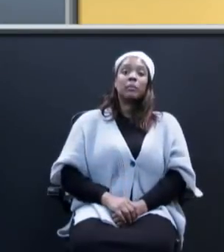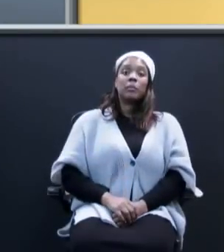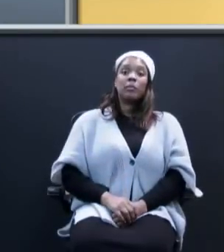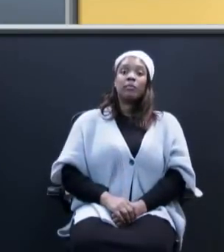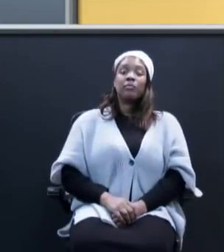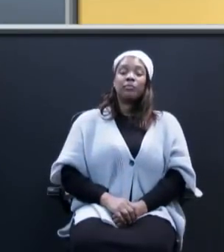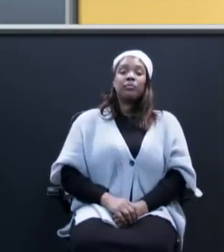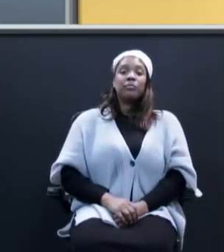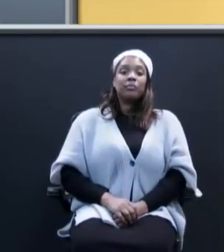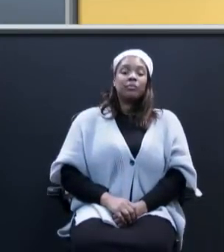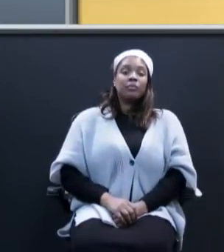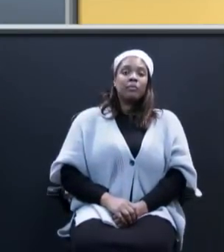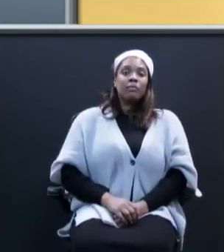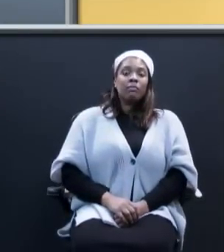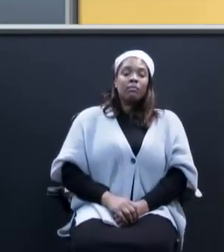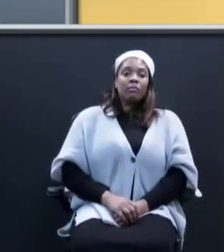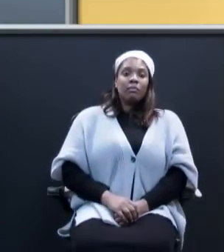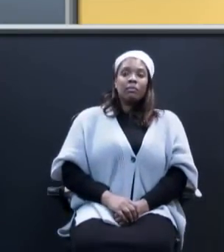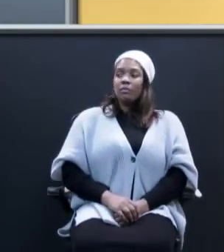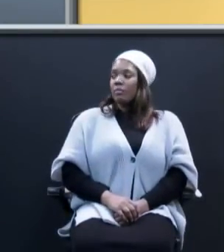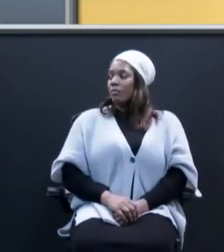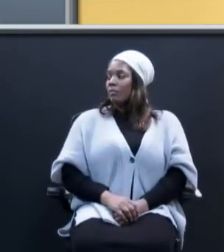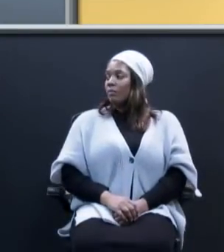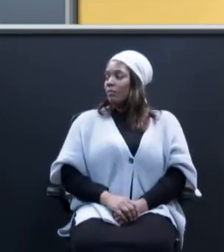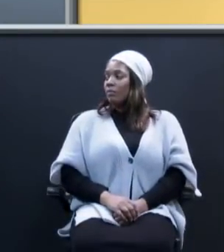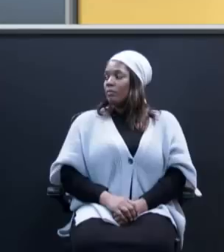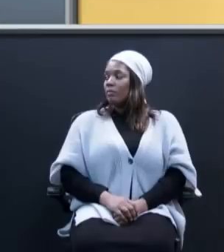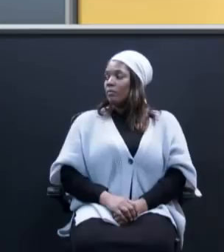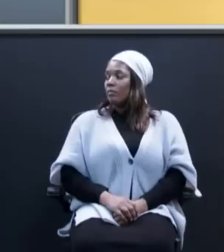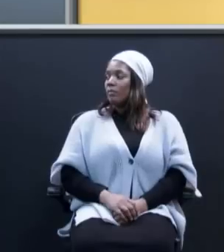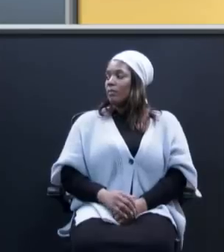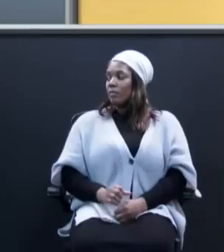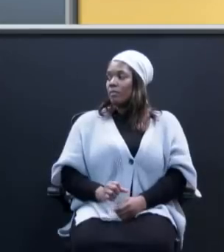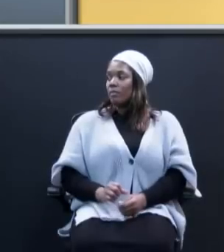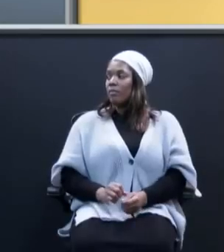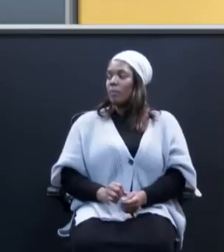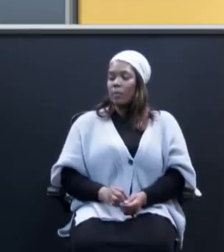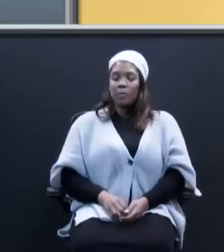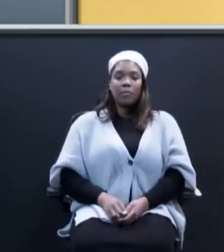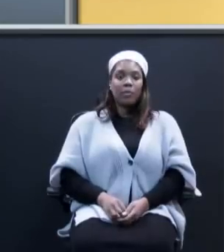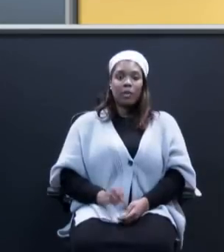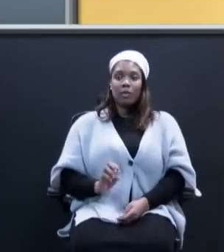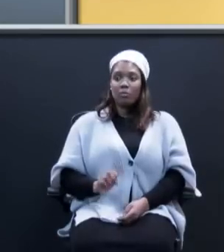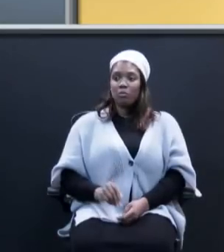some of the people that call themselves Christians should read this and understand it.